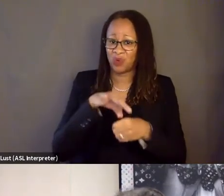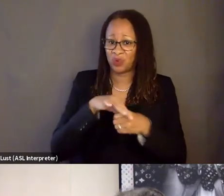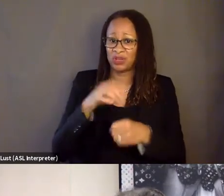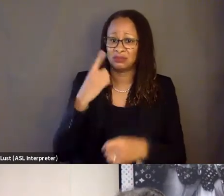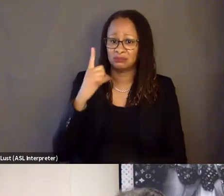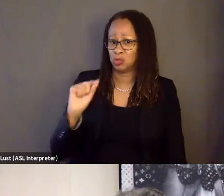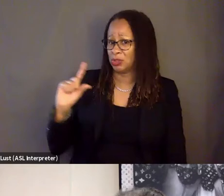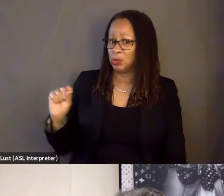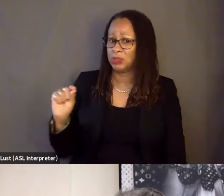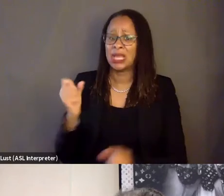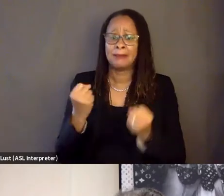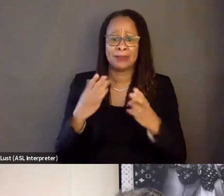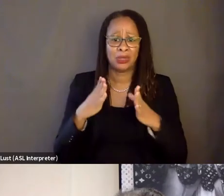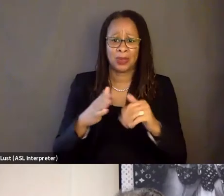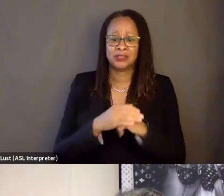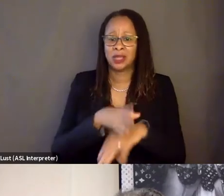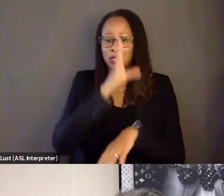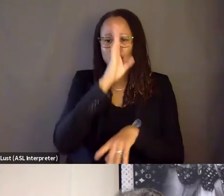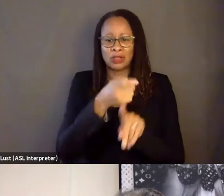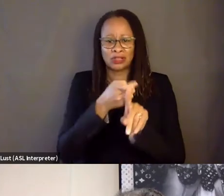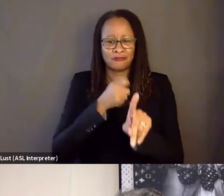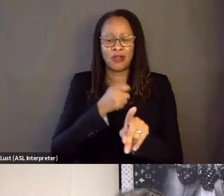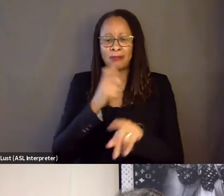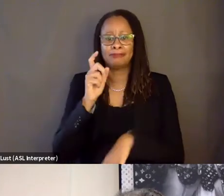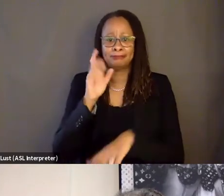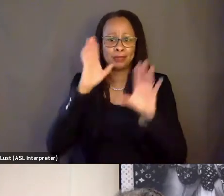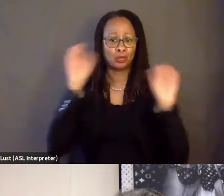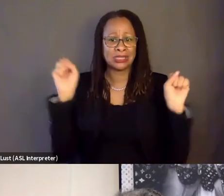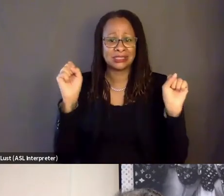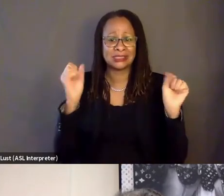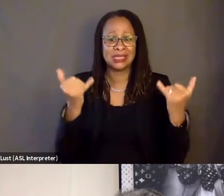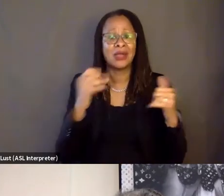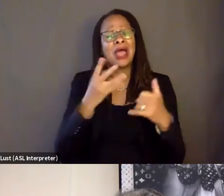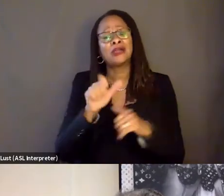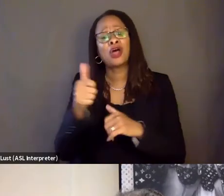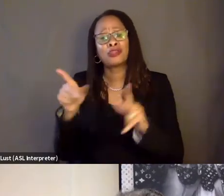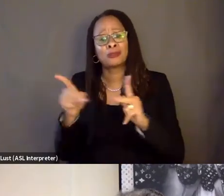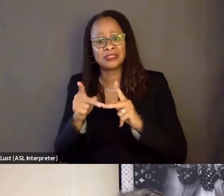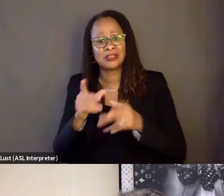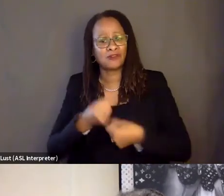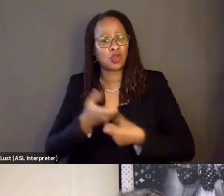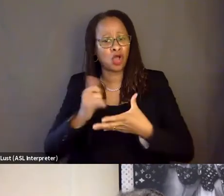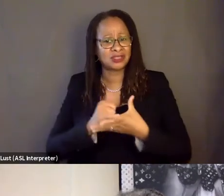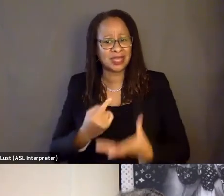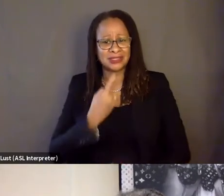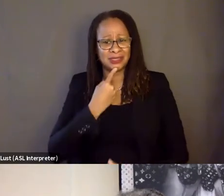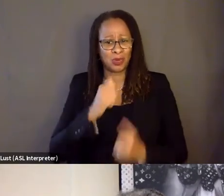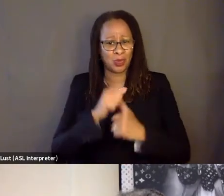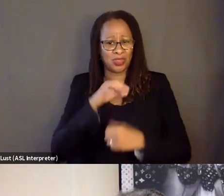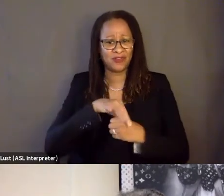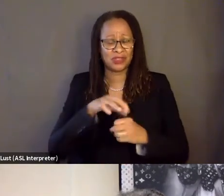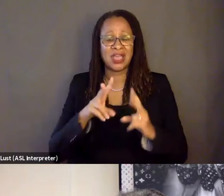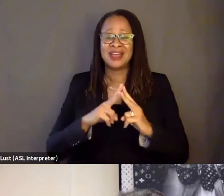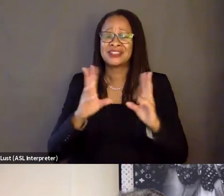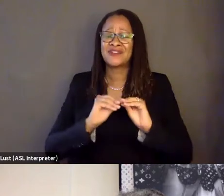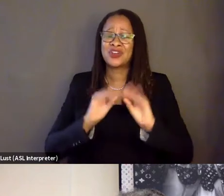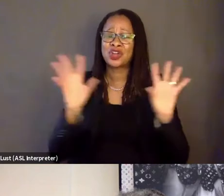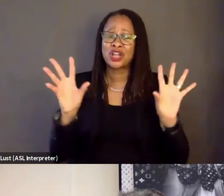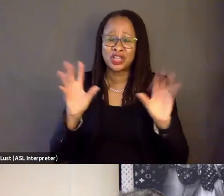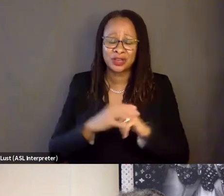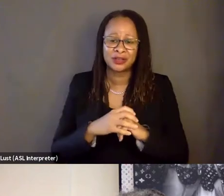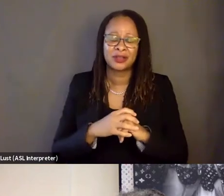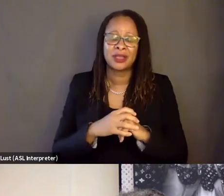lot of ways, coming directly from the President of the United States and from other places. And it is very clear to me, or, you